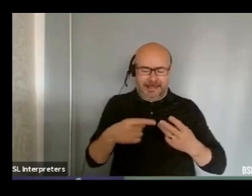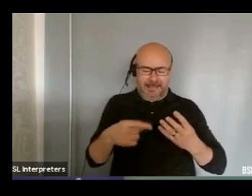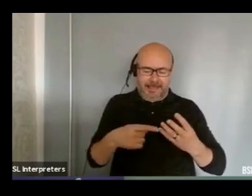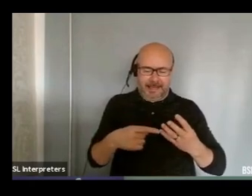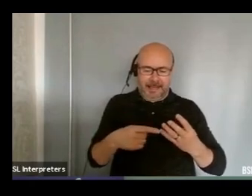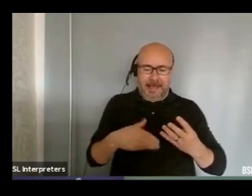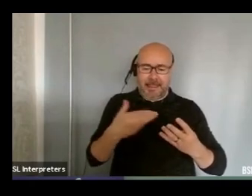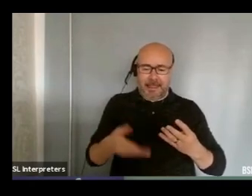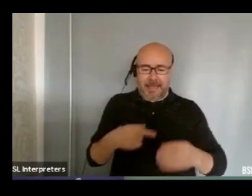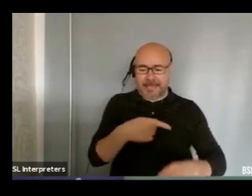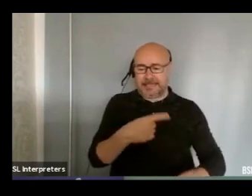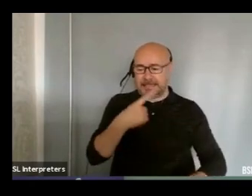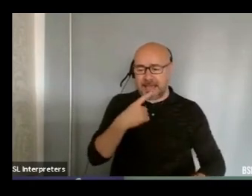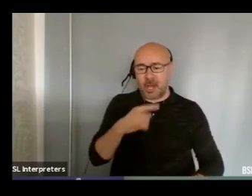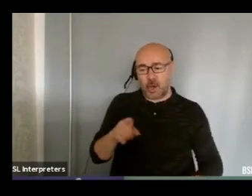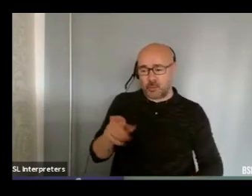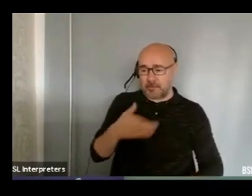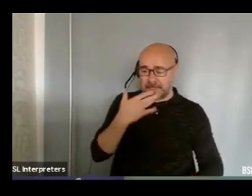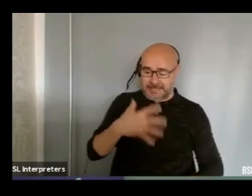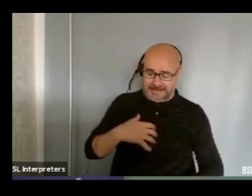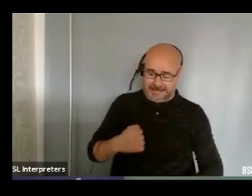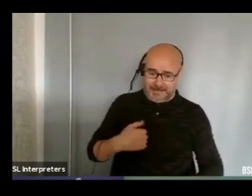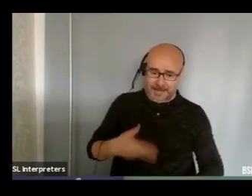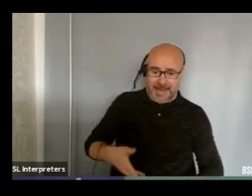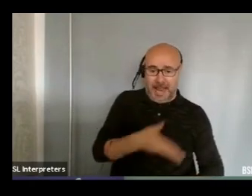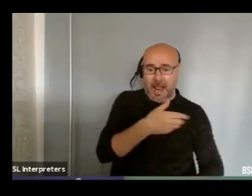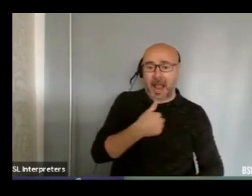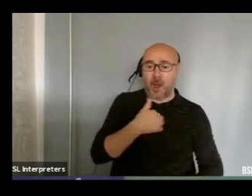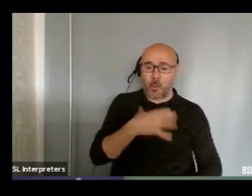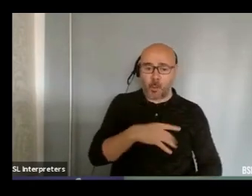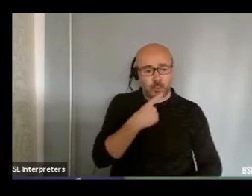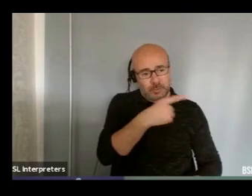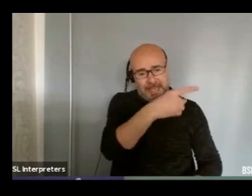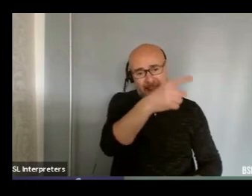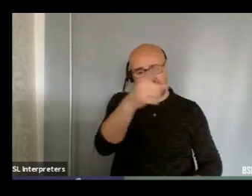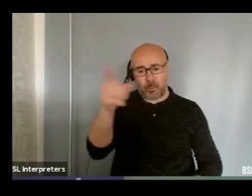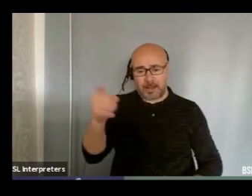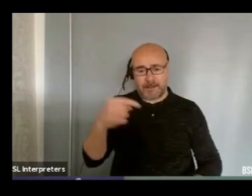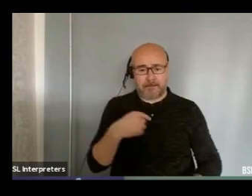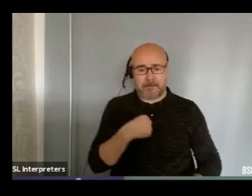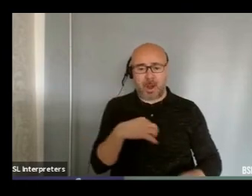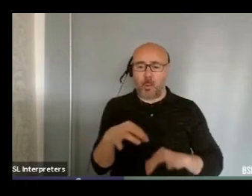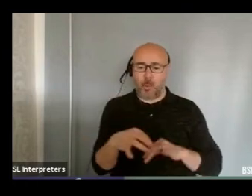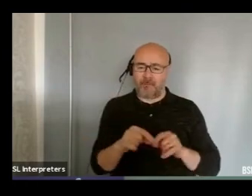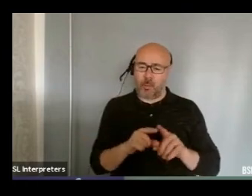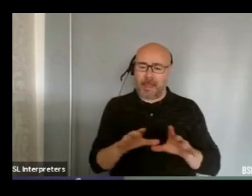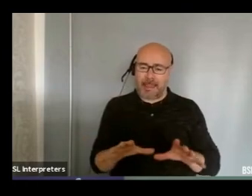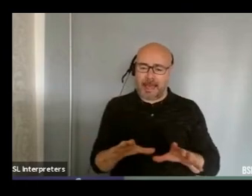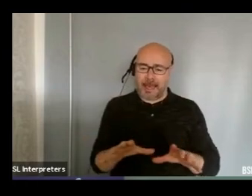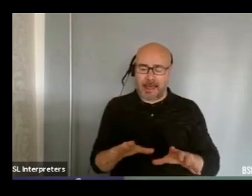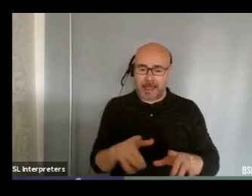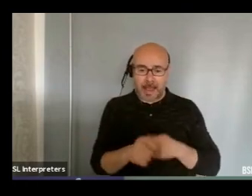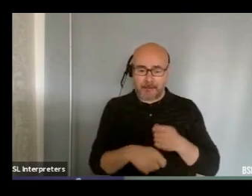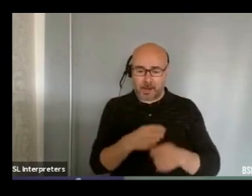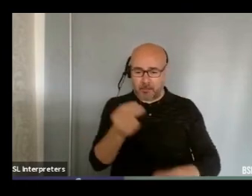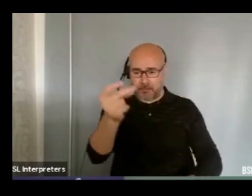take me out? I want to tell everybody out there, all the other patients and the staff about my wife. And all of a sudden, he wasn't a difficult